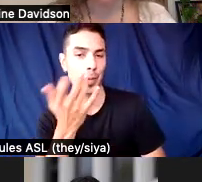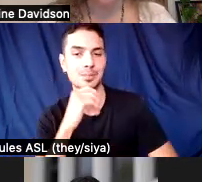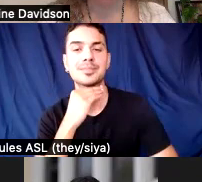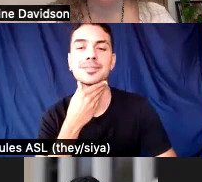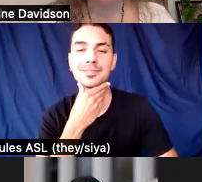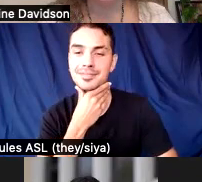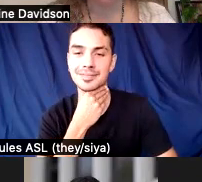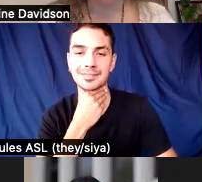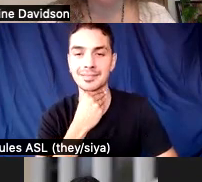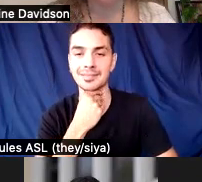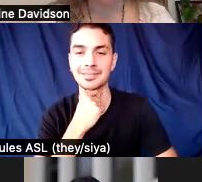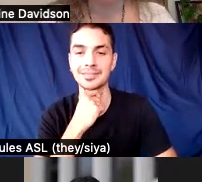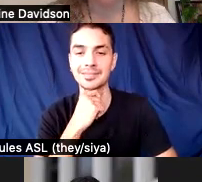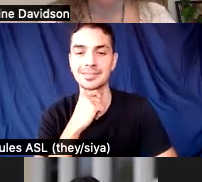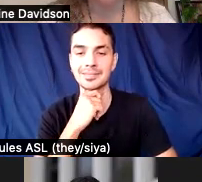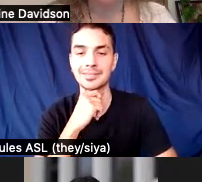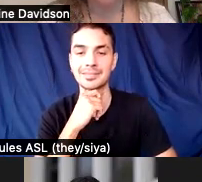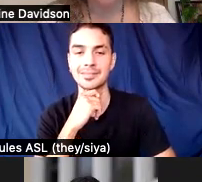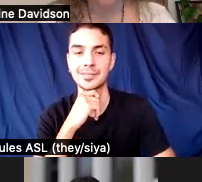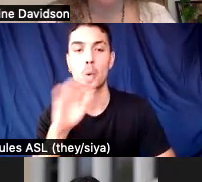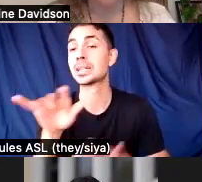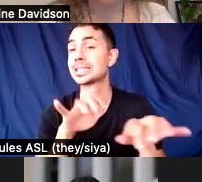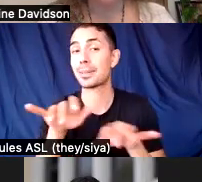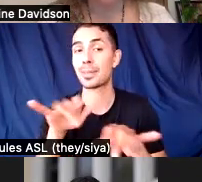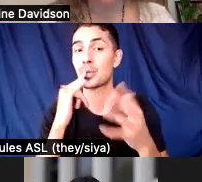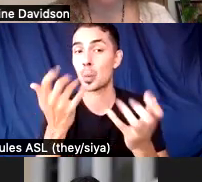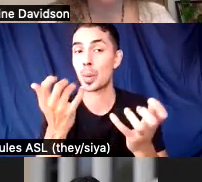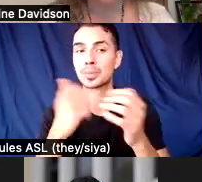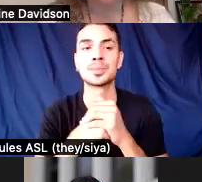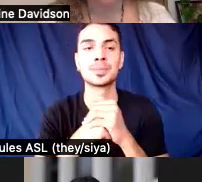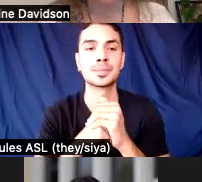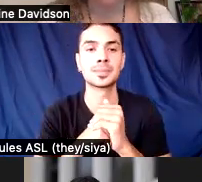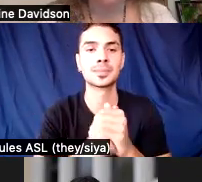snack in the chat, but I'll share the results where we're at now.